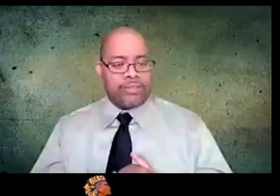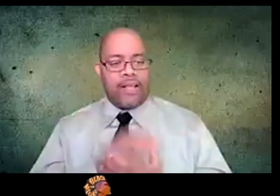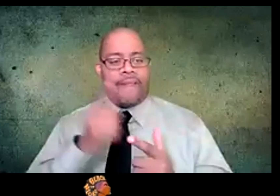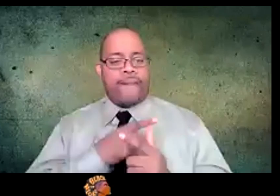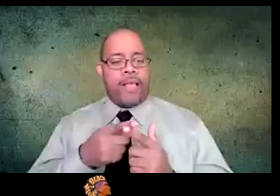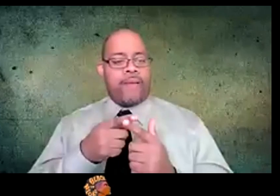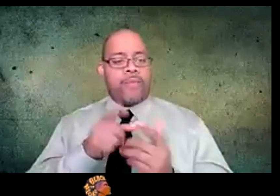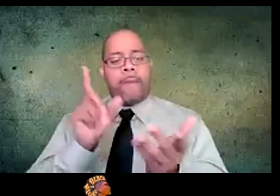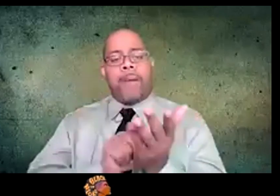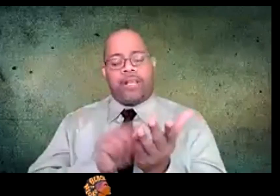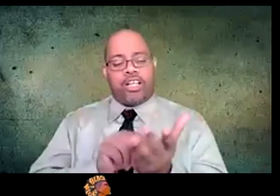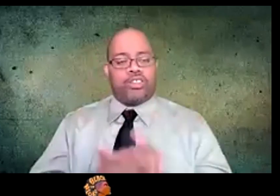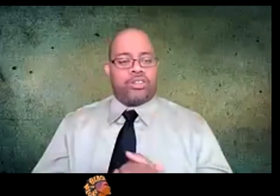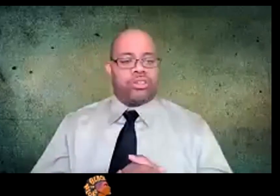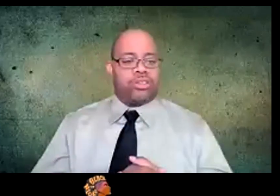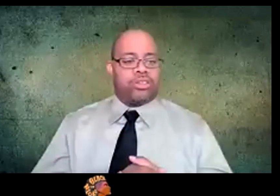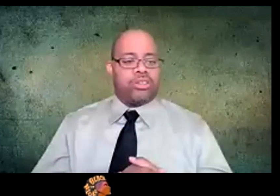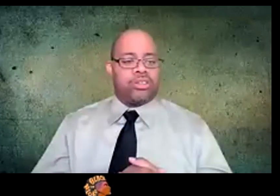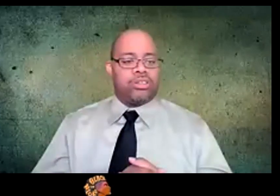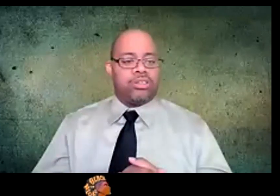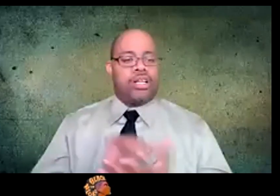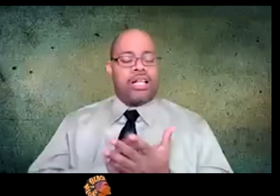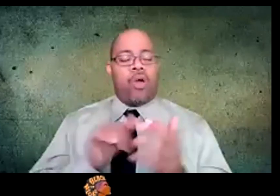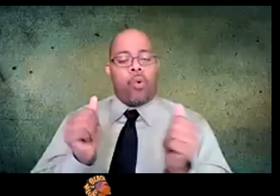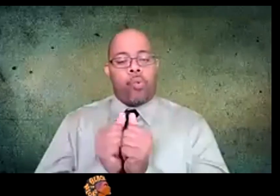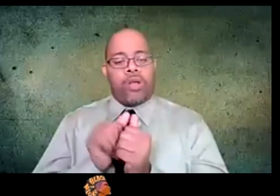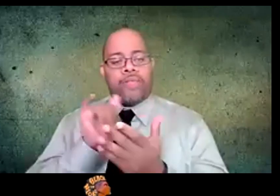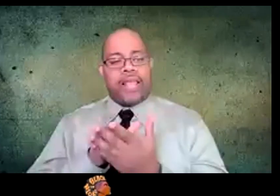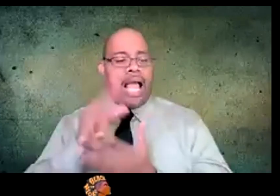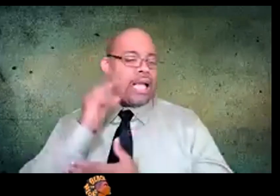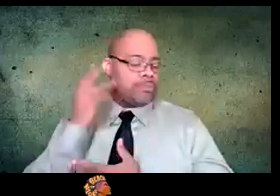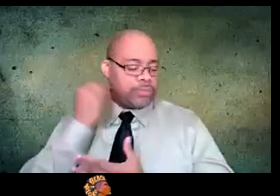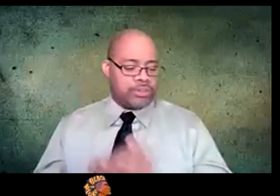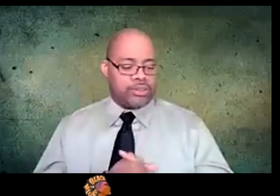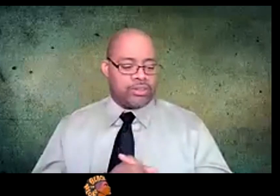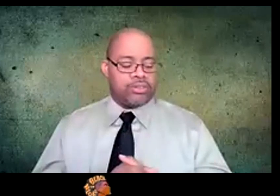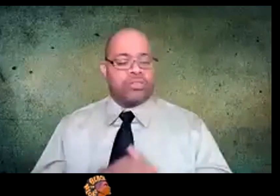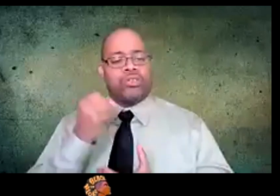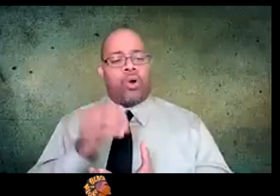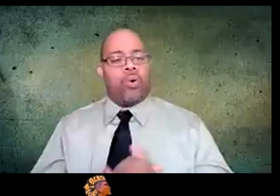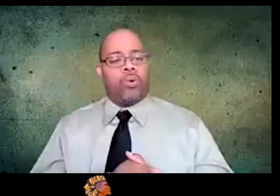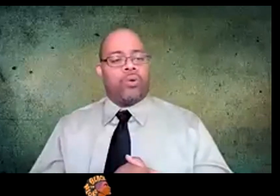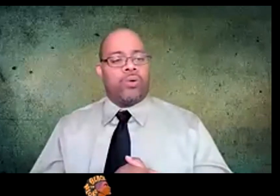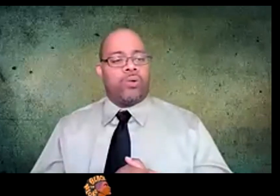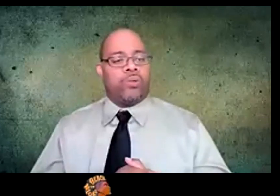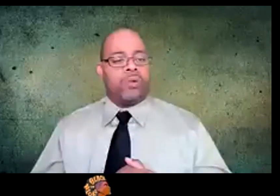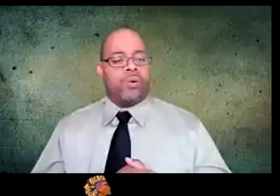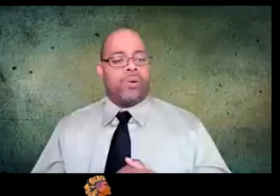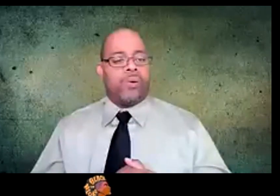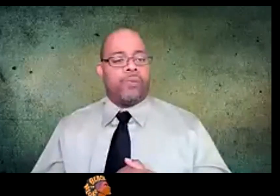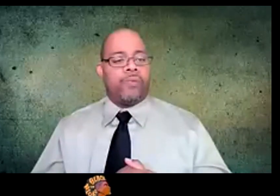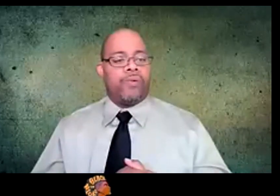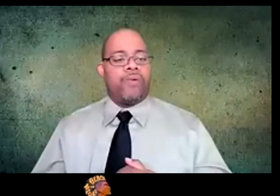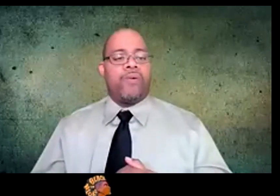publications that come with that experience, right? So, you know, a